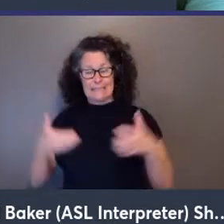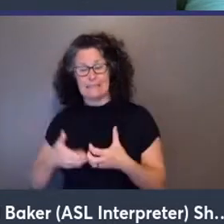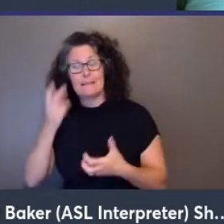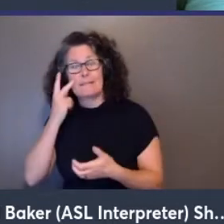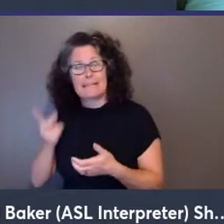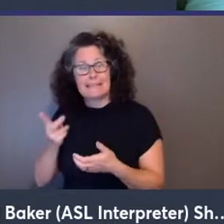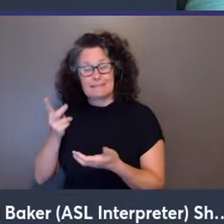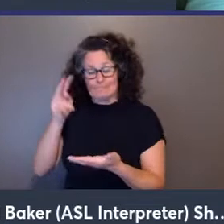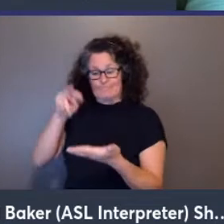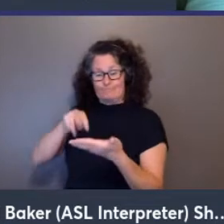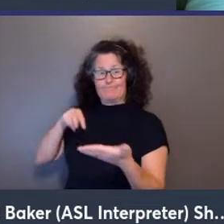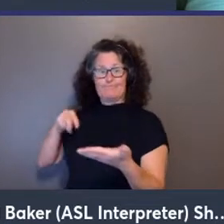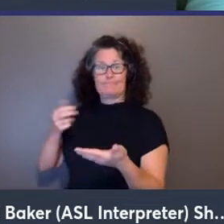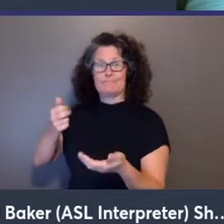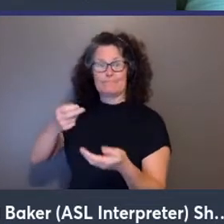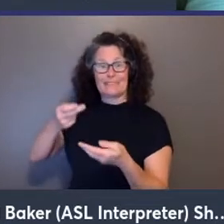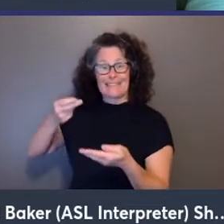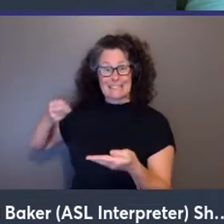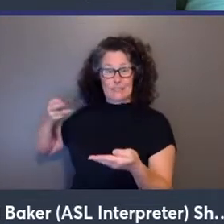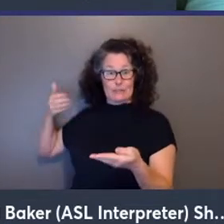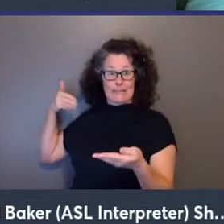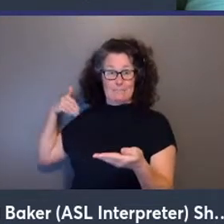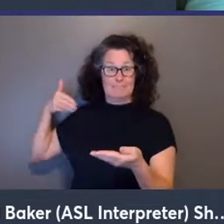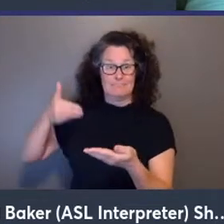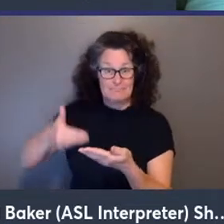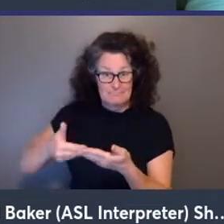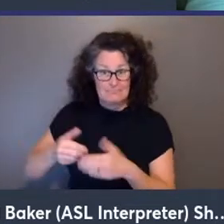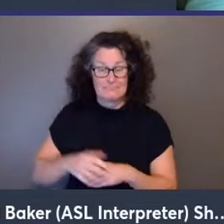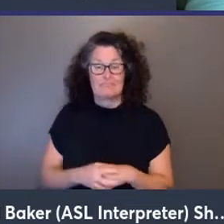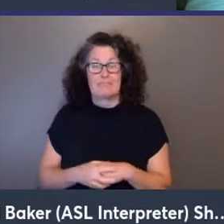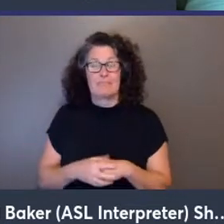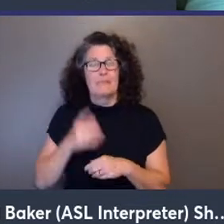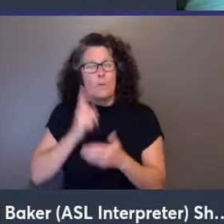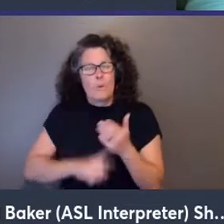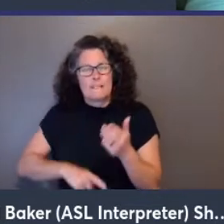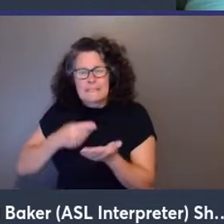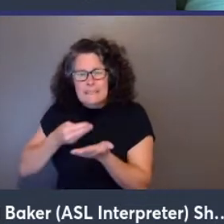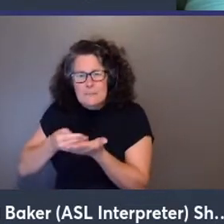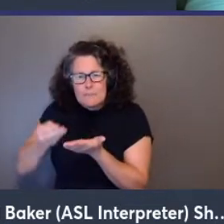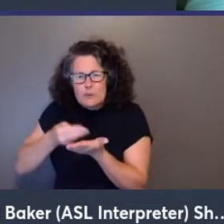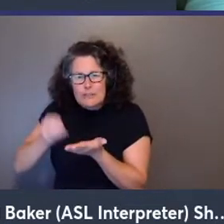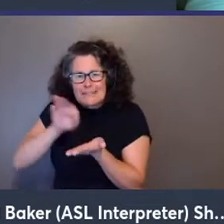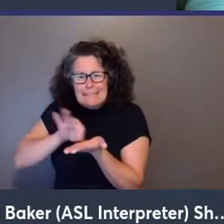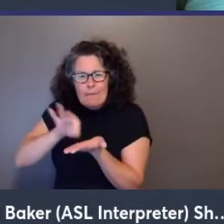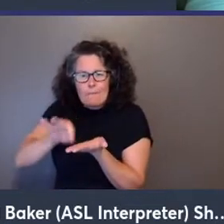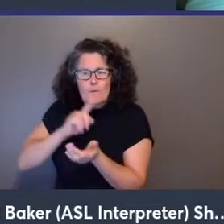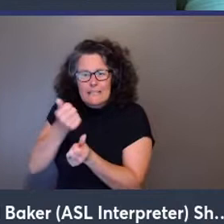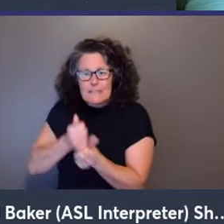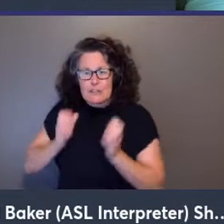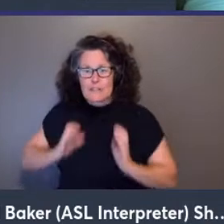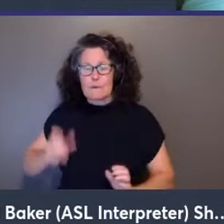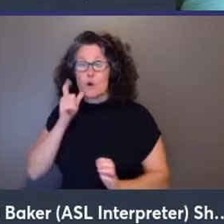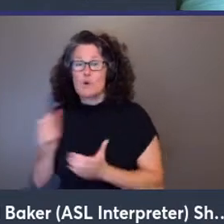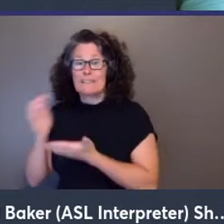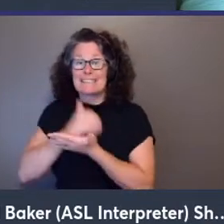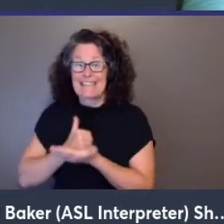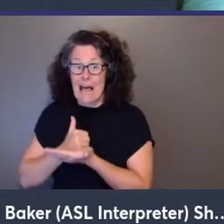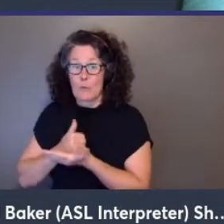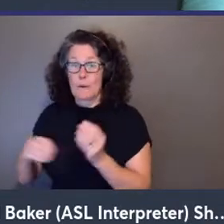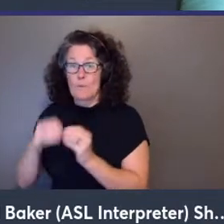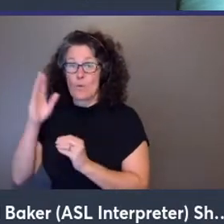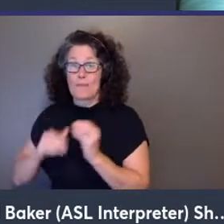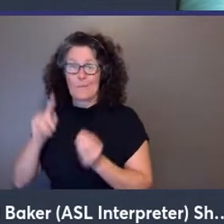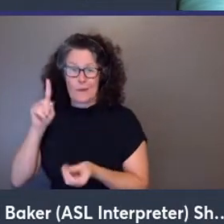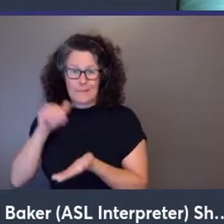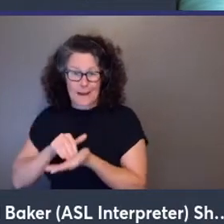last question I listed here is like, what is the percentage of purchase count for each customer whose salary is higher than 1,000? So